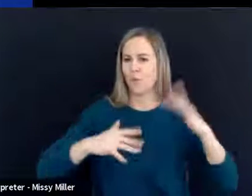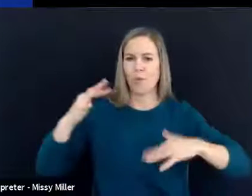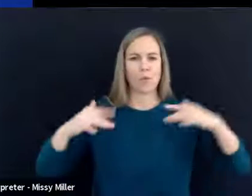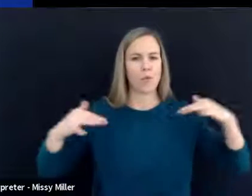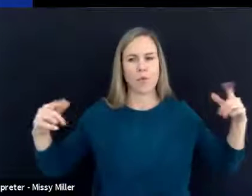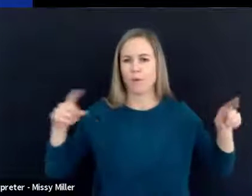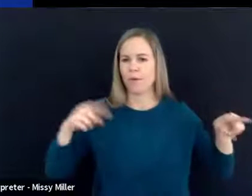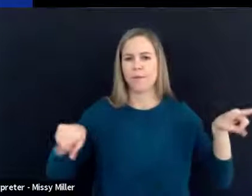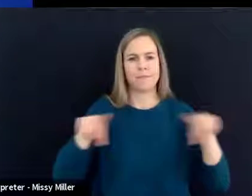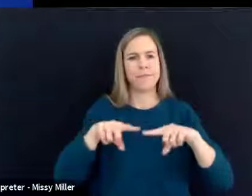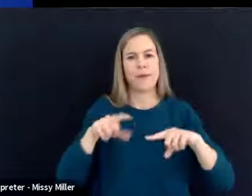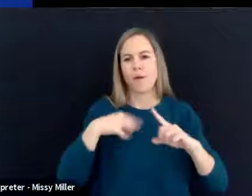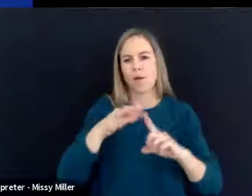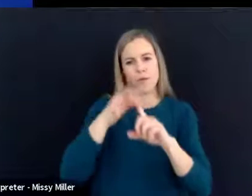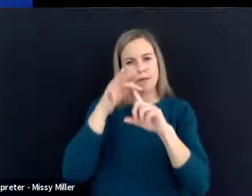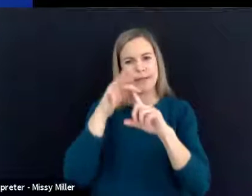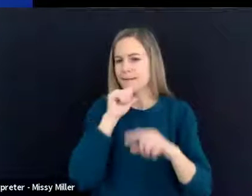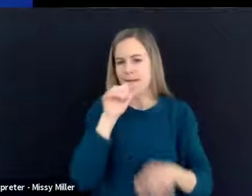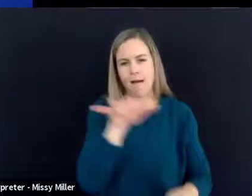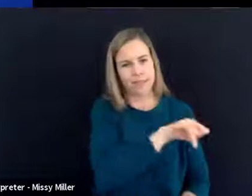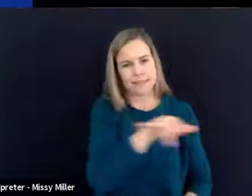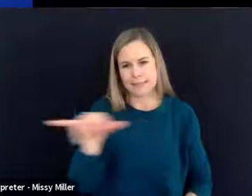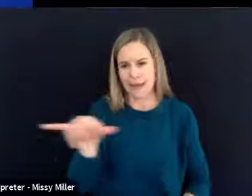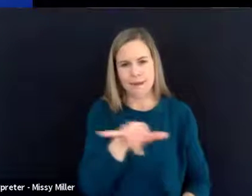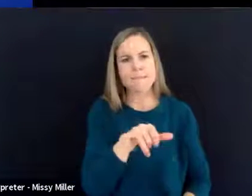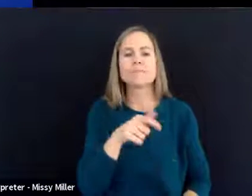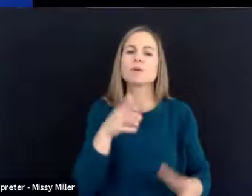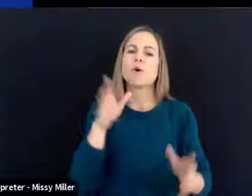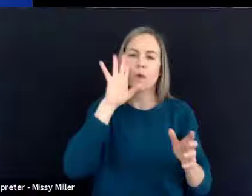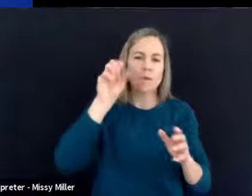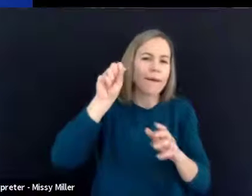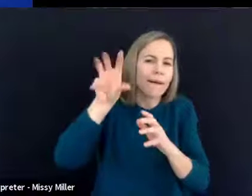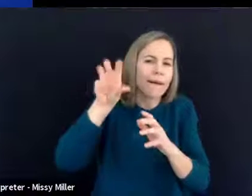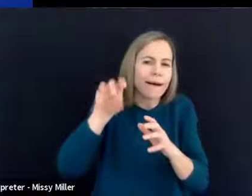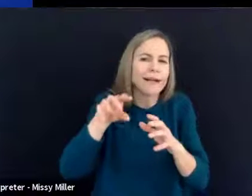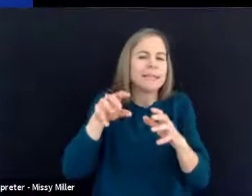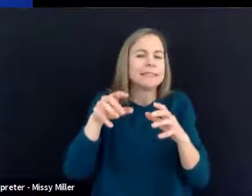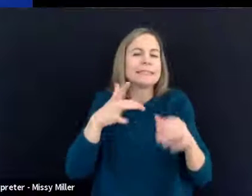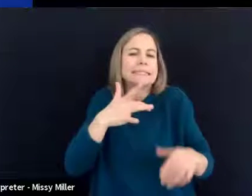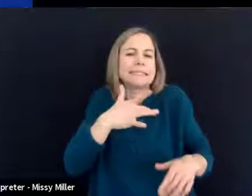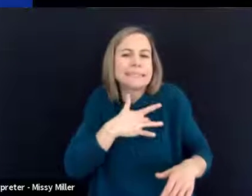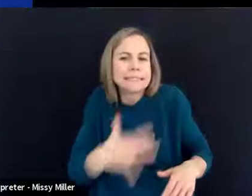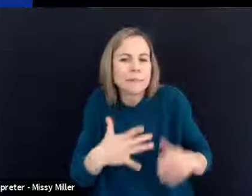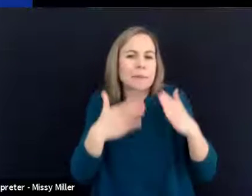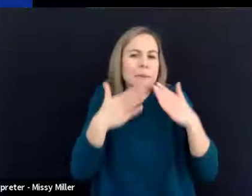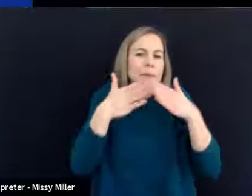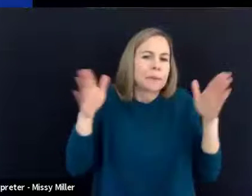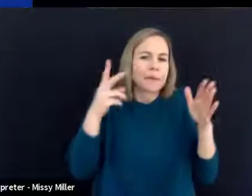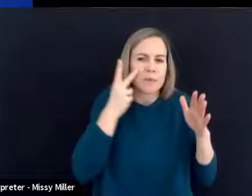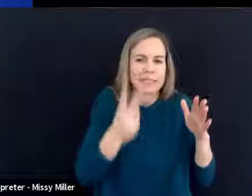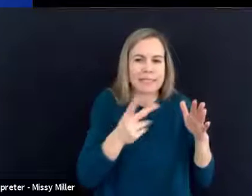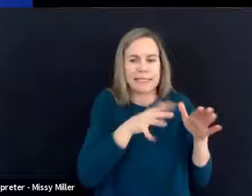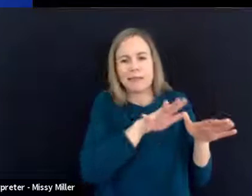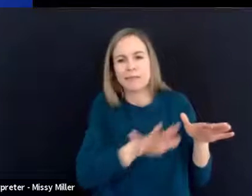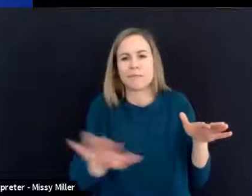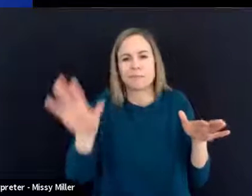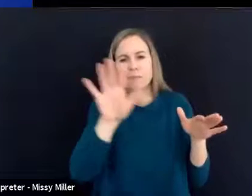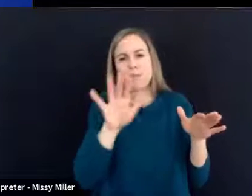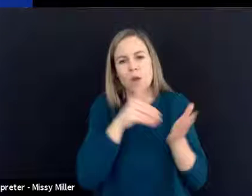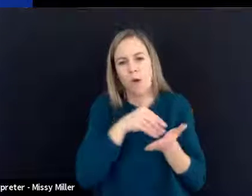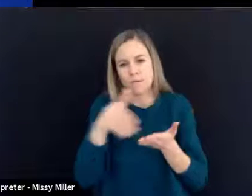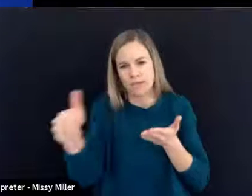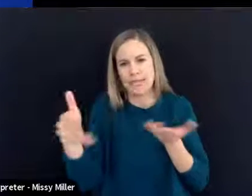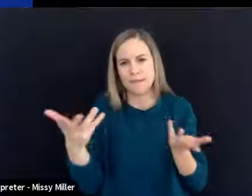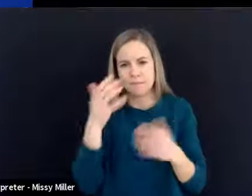is unique, right? So these are just general things that are typical things that occur across the board